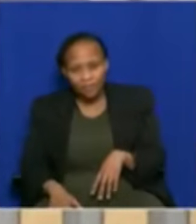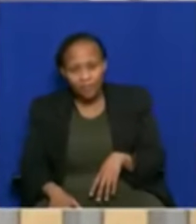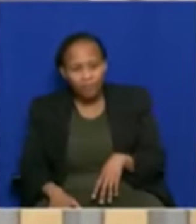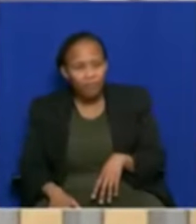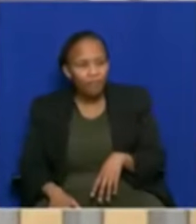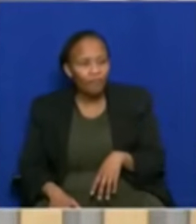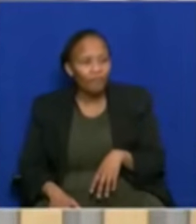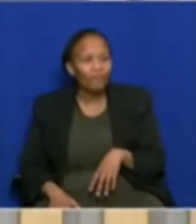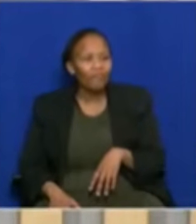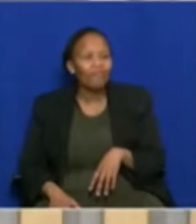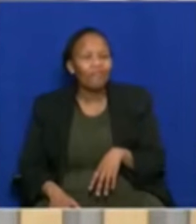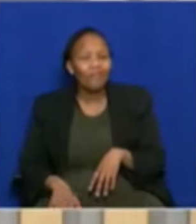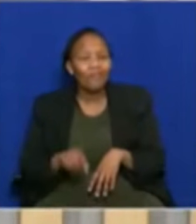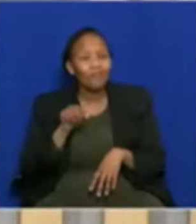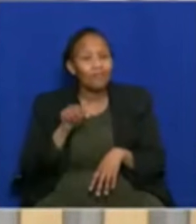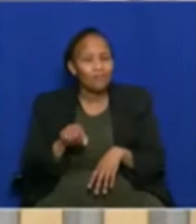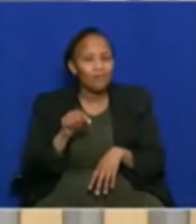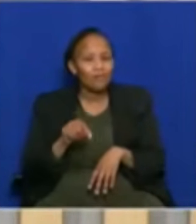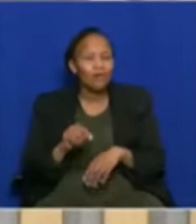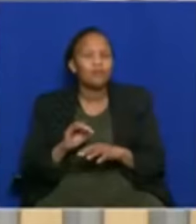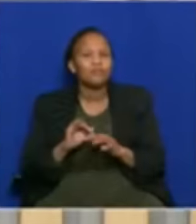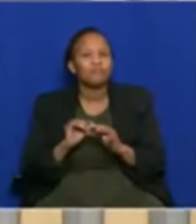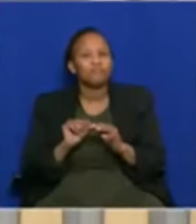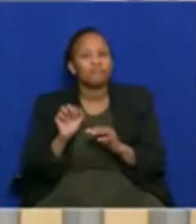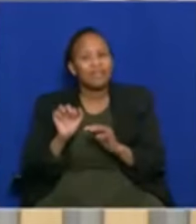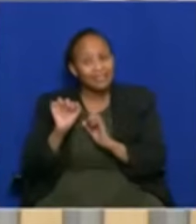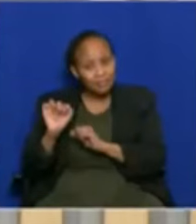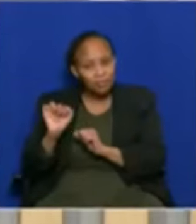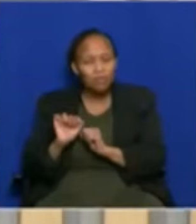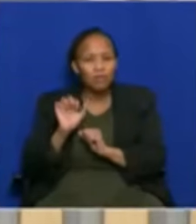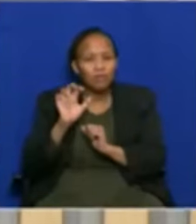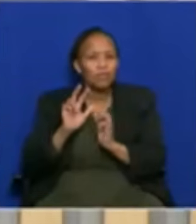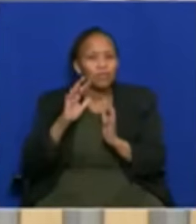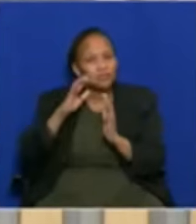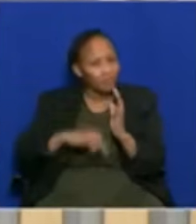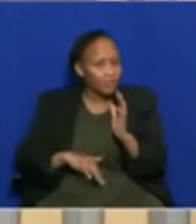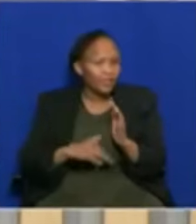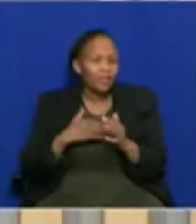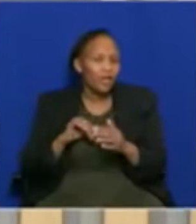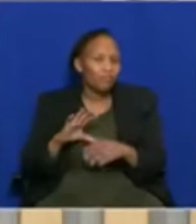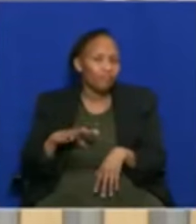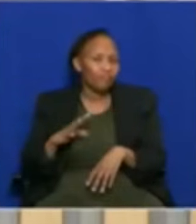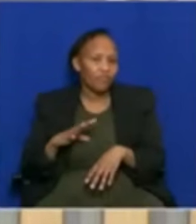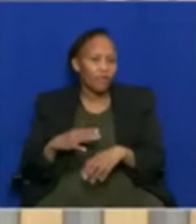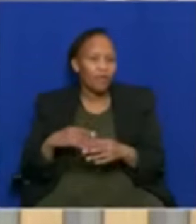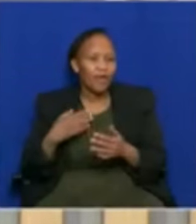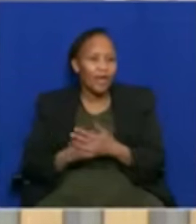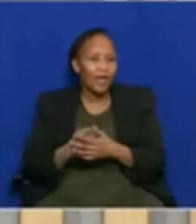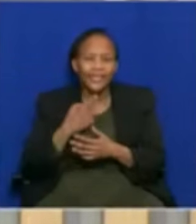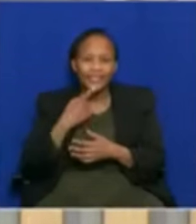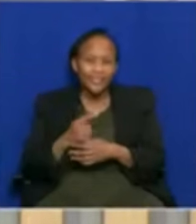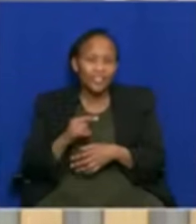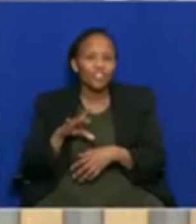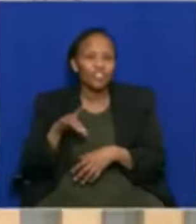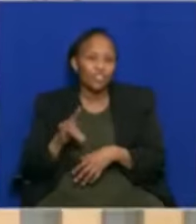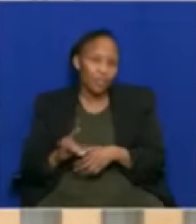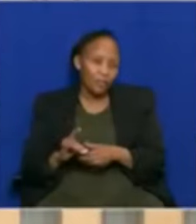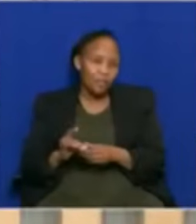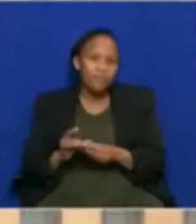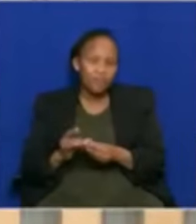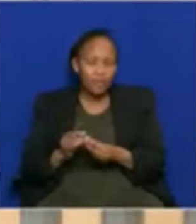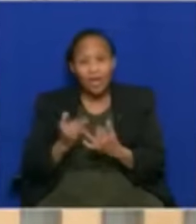the interview, this is his affidavit, and that's what I can say for you. Yes. Chair. Now, you remember we discussed the